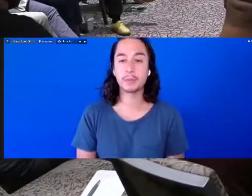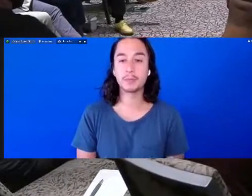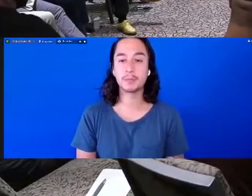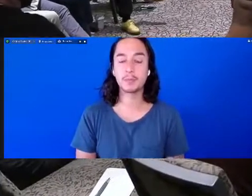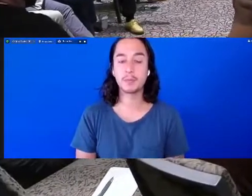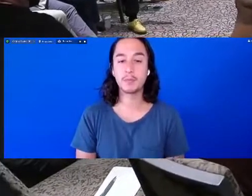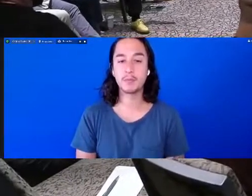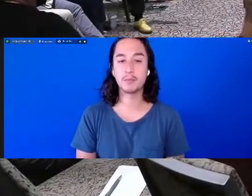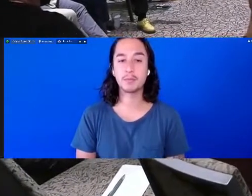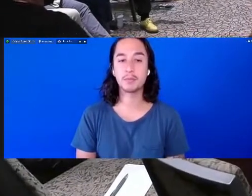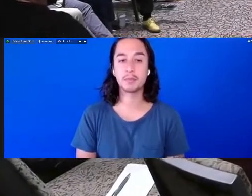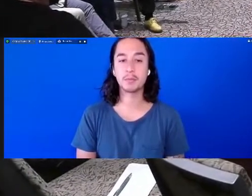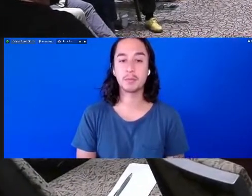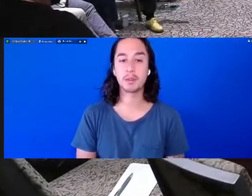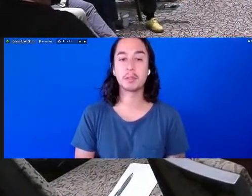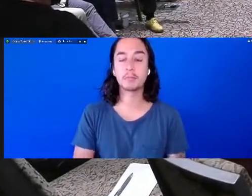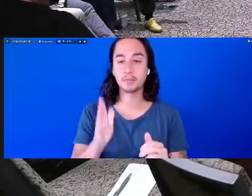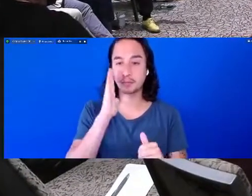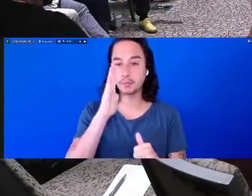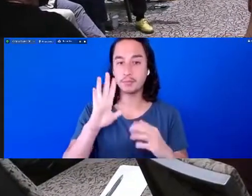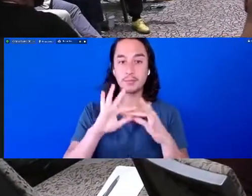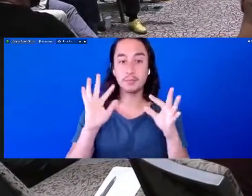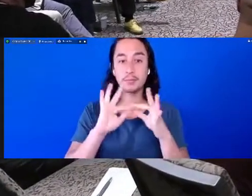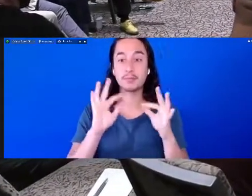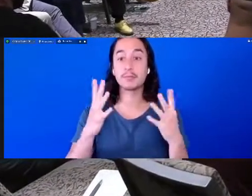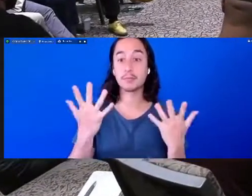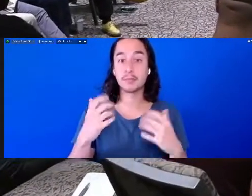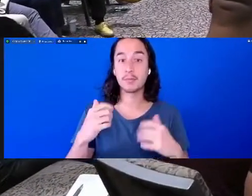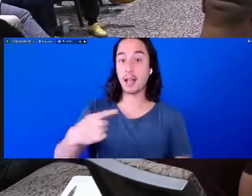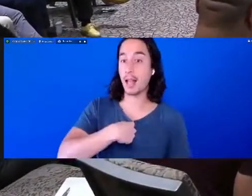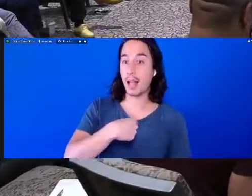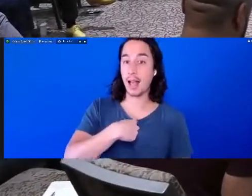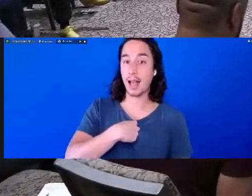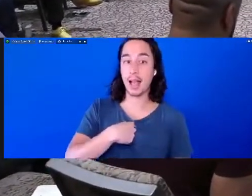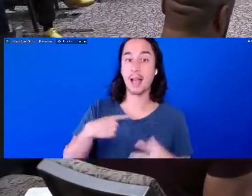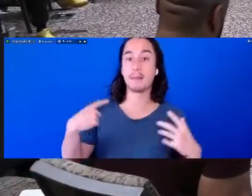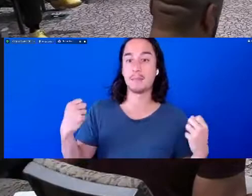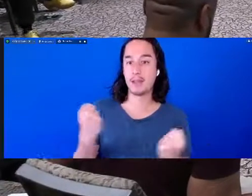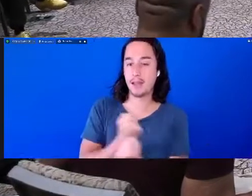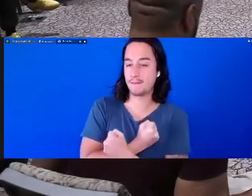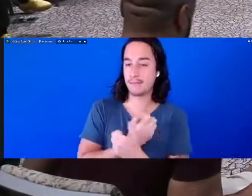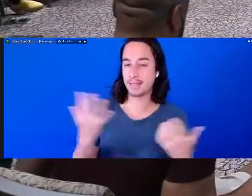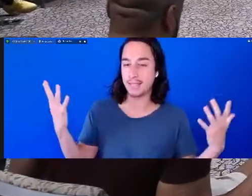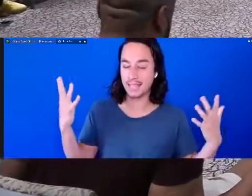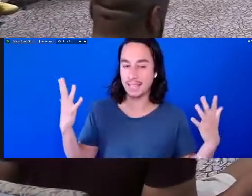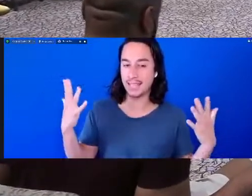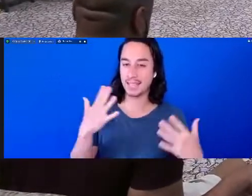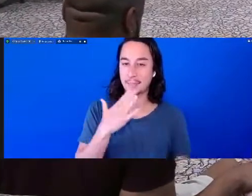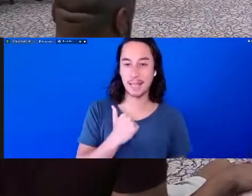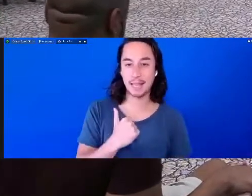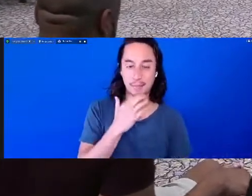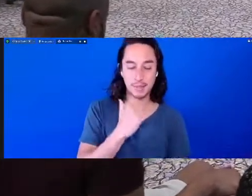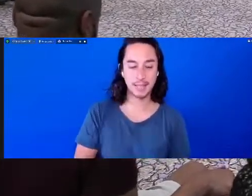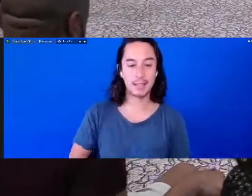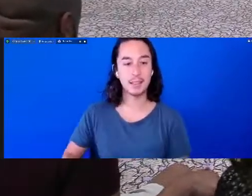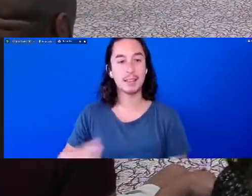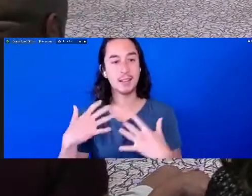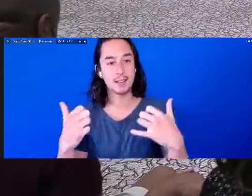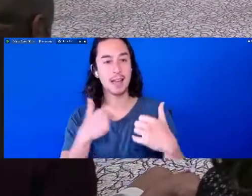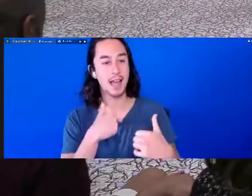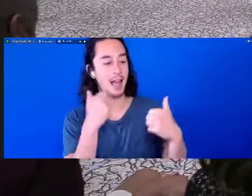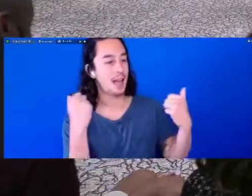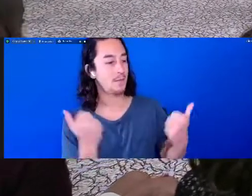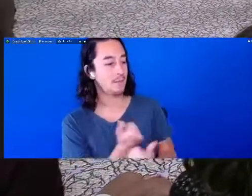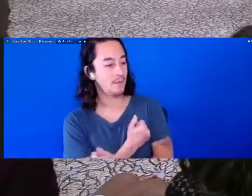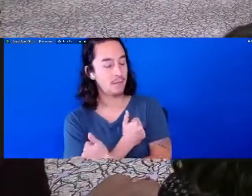And we will say this. I am everything, baby. I am